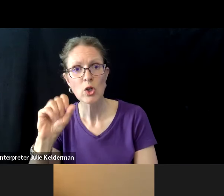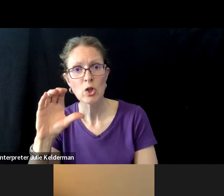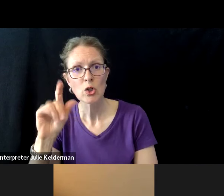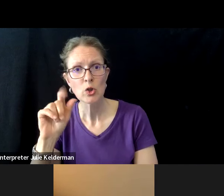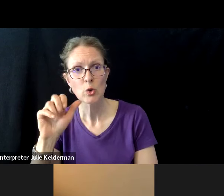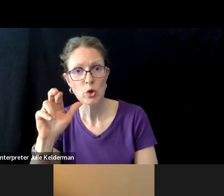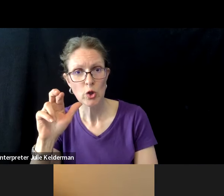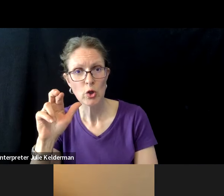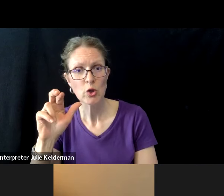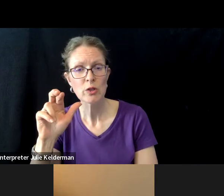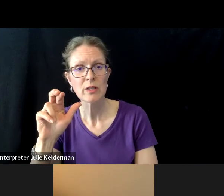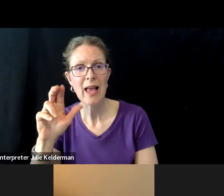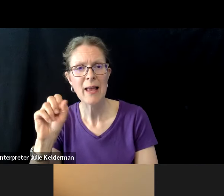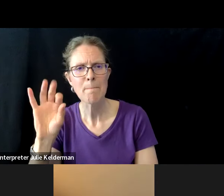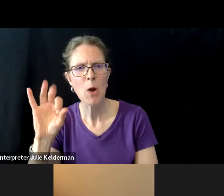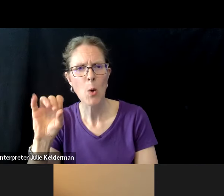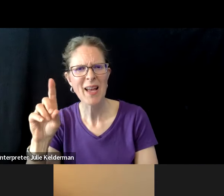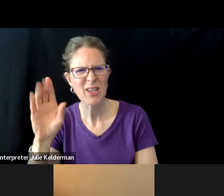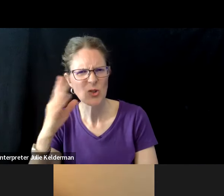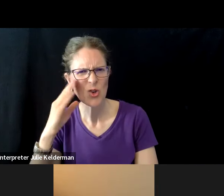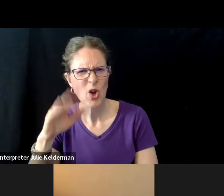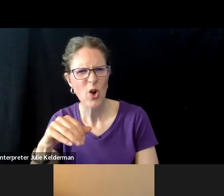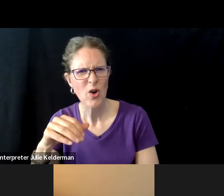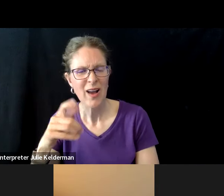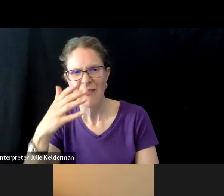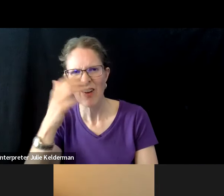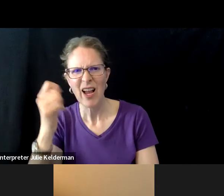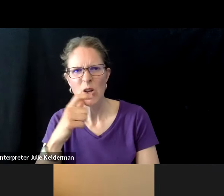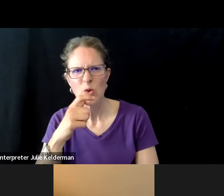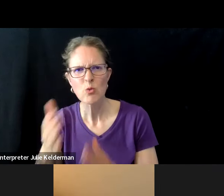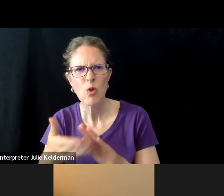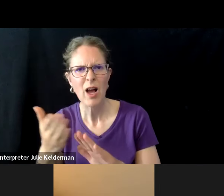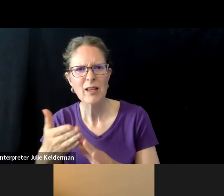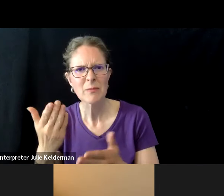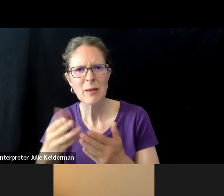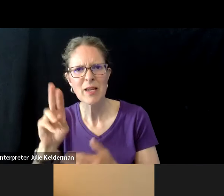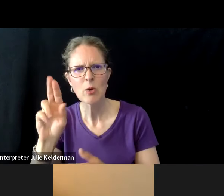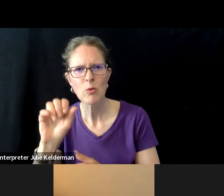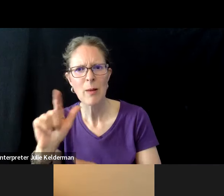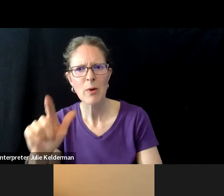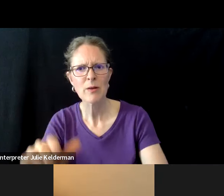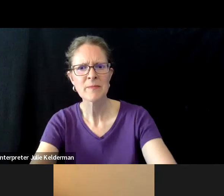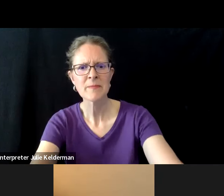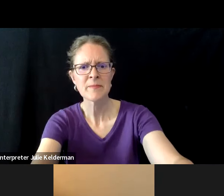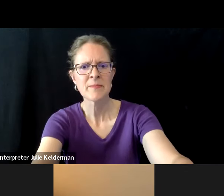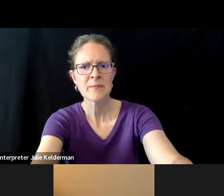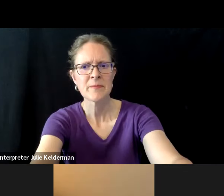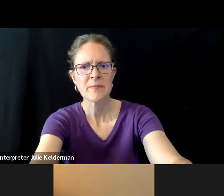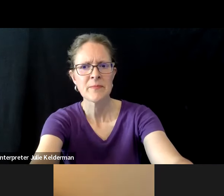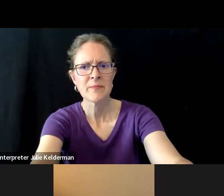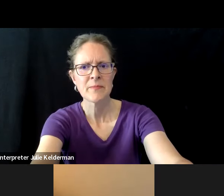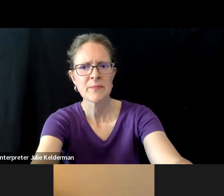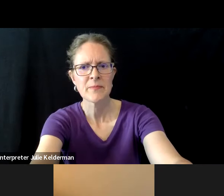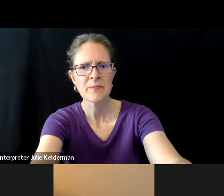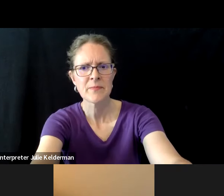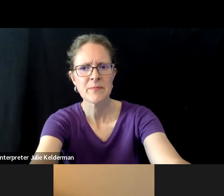and the little mopedy things. I've forgotten who runs it. It might be Revel. I think it's actually Revel. Yeah.